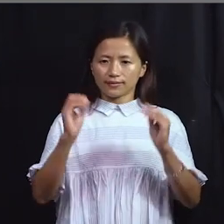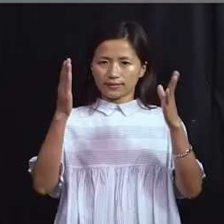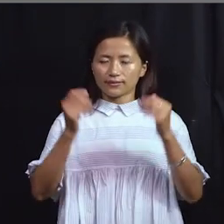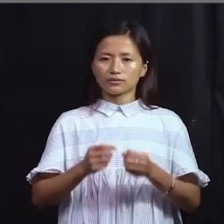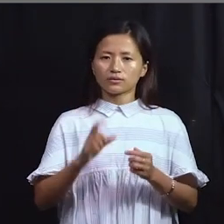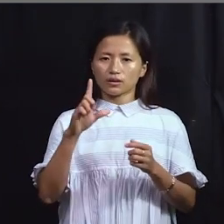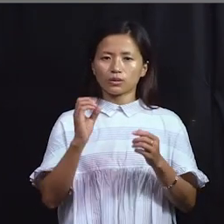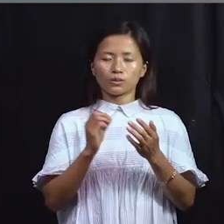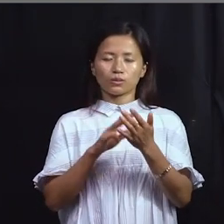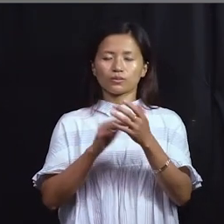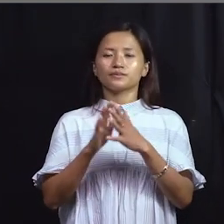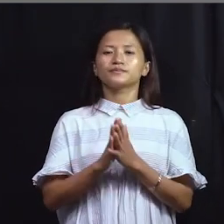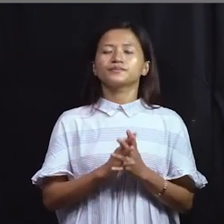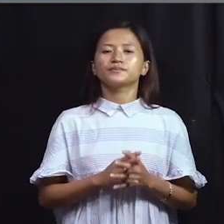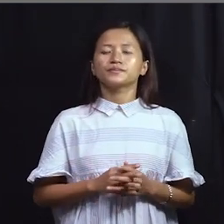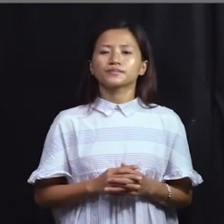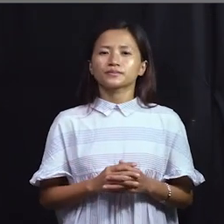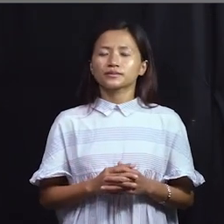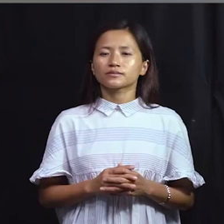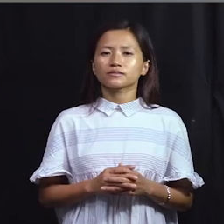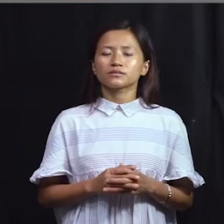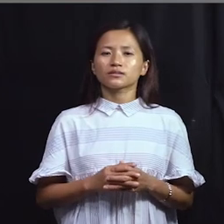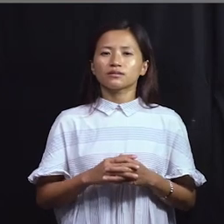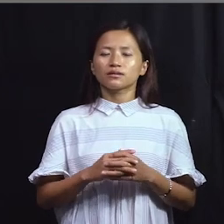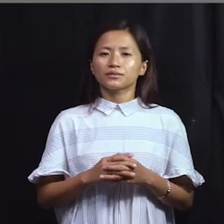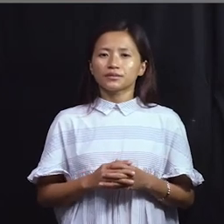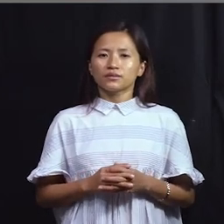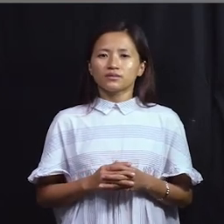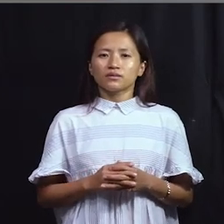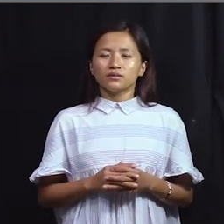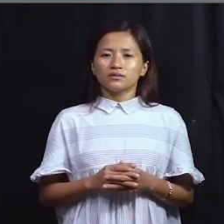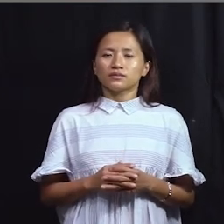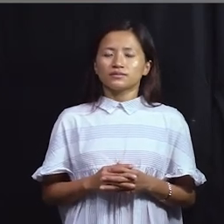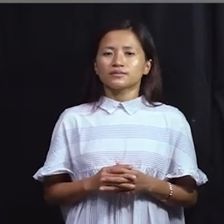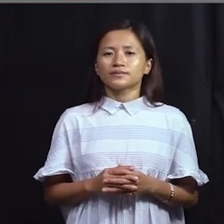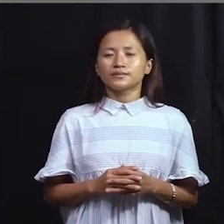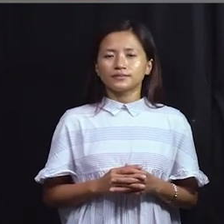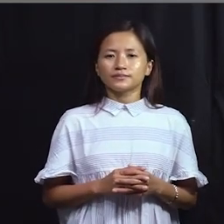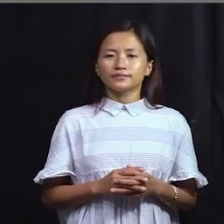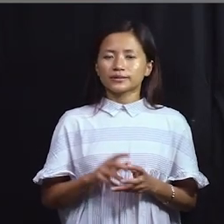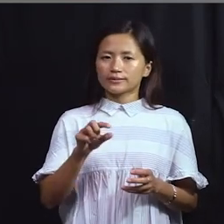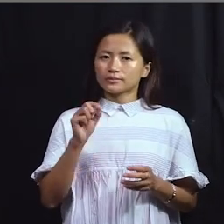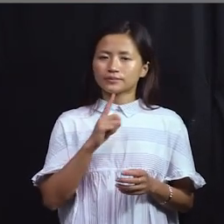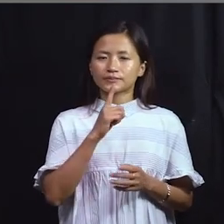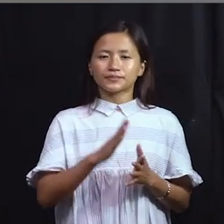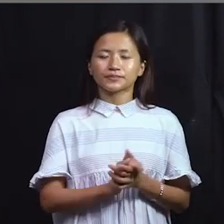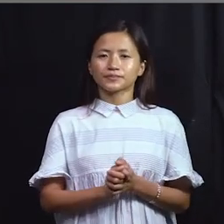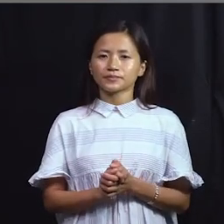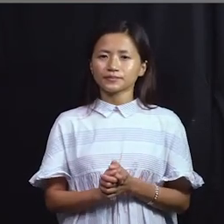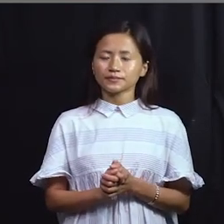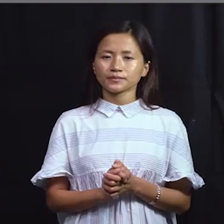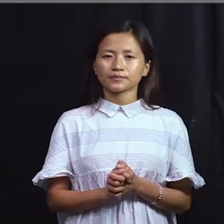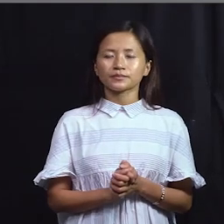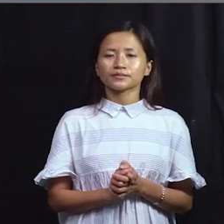textbook. In order to encourage more production, subsidies can be introduced. Getting the point or not? Not